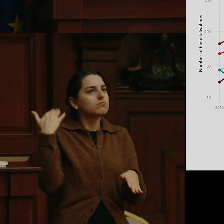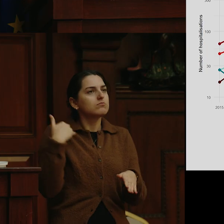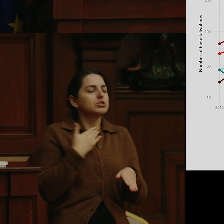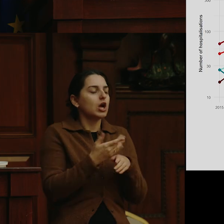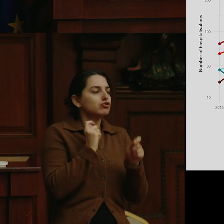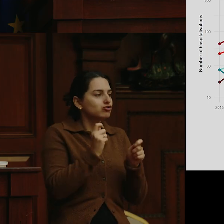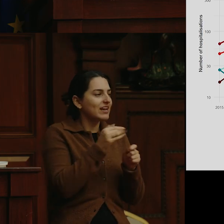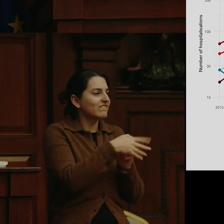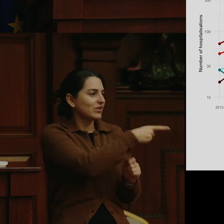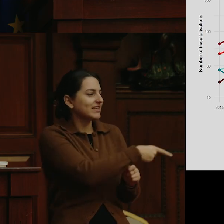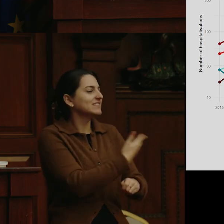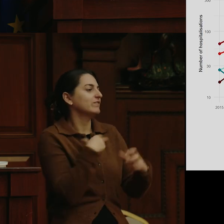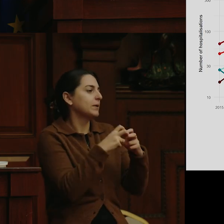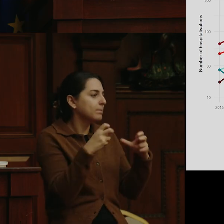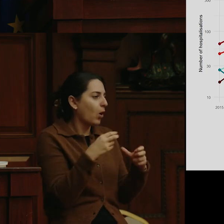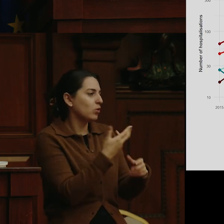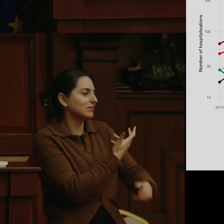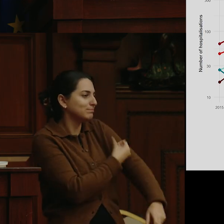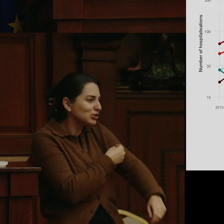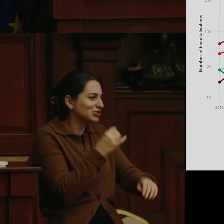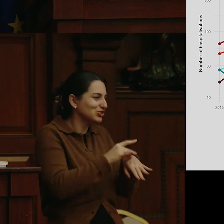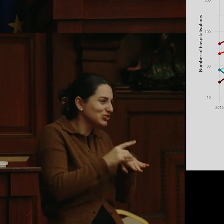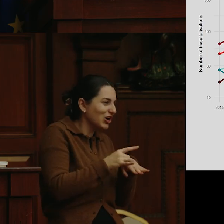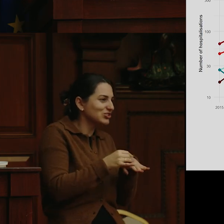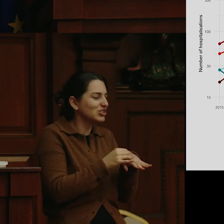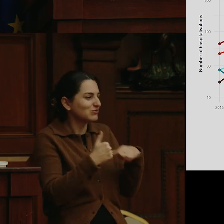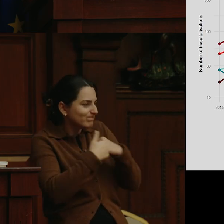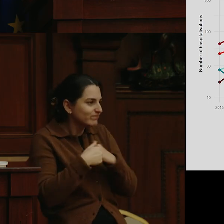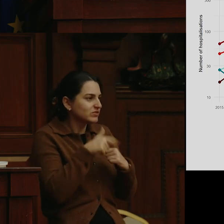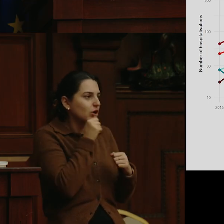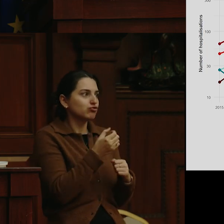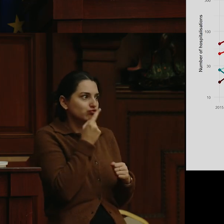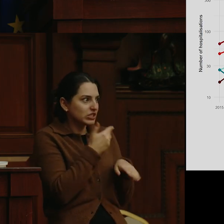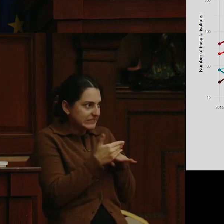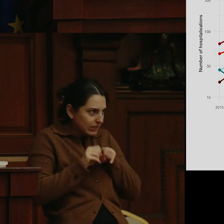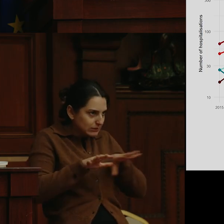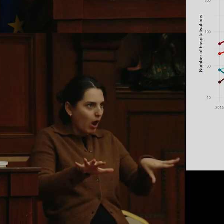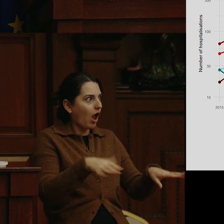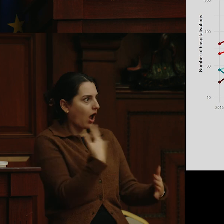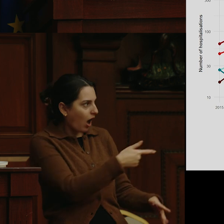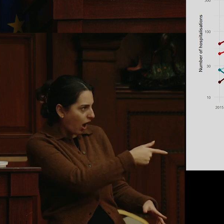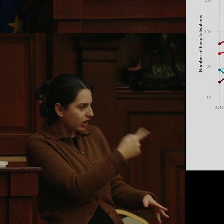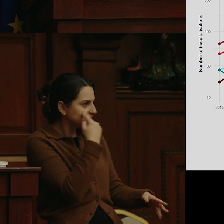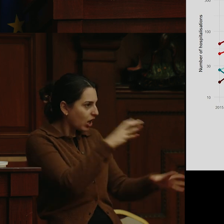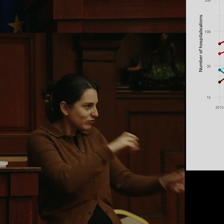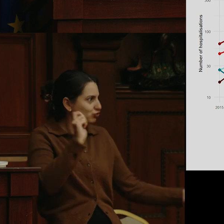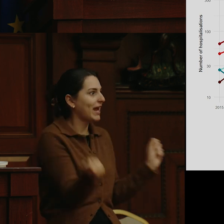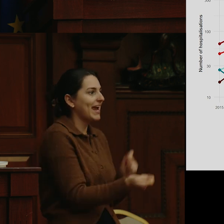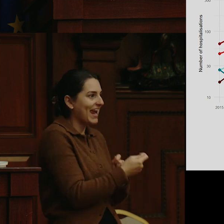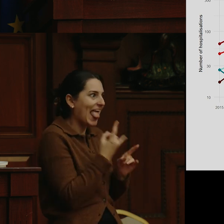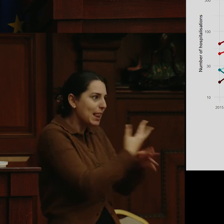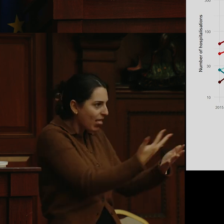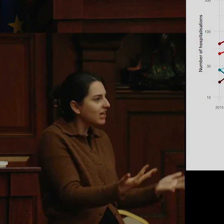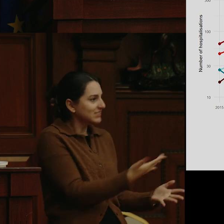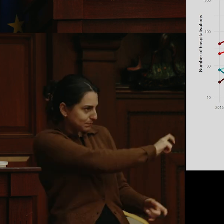in rheumatology around the year 2000, 2001, was when those drugs came out, and they revolutionized rheumatoid arthritis. And